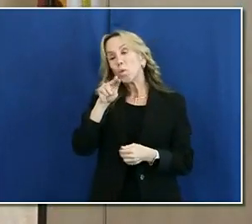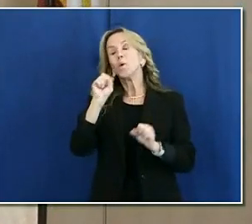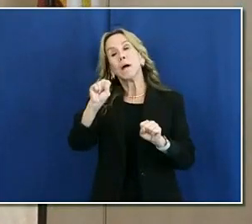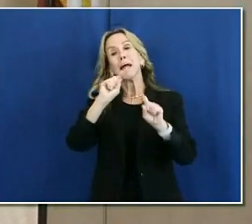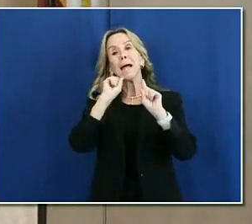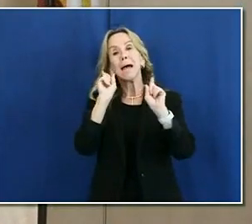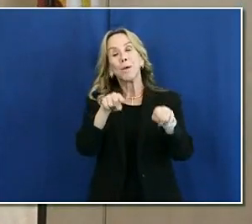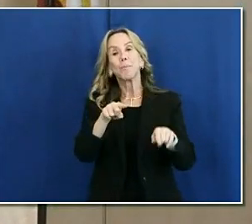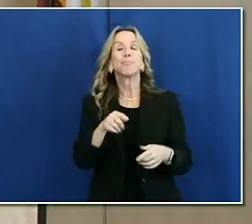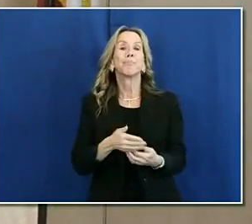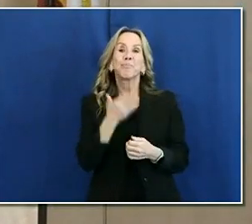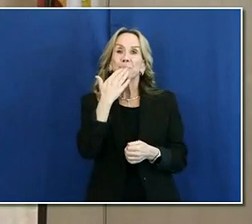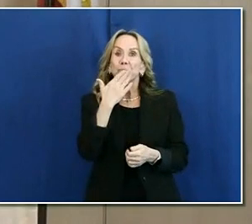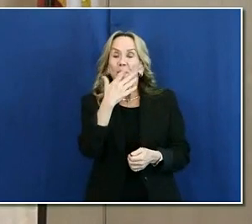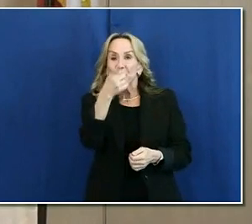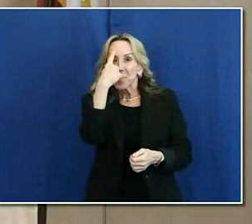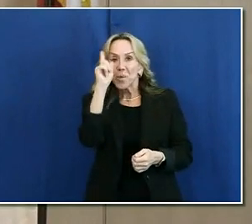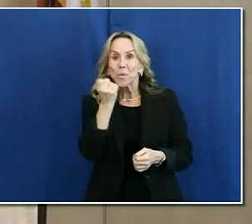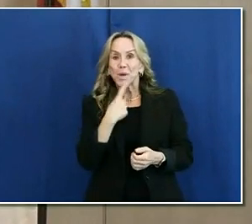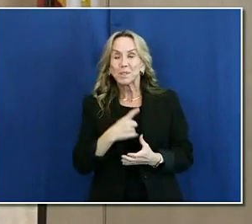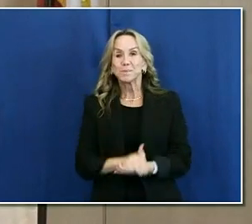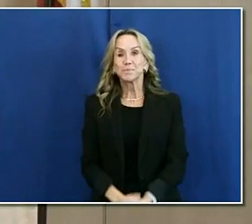Thank you for the question again.